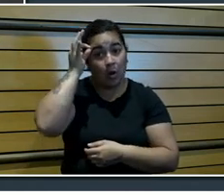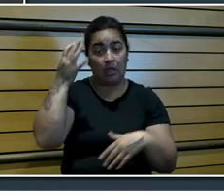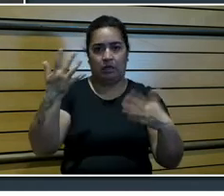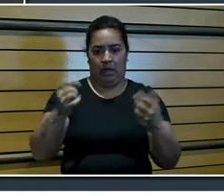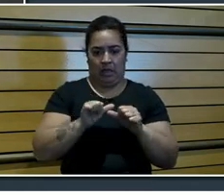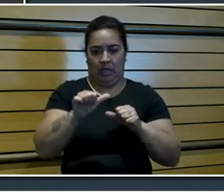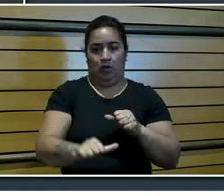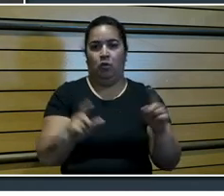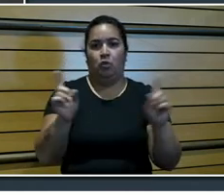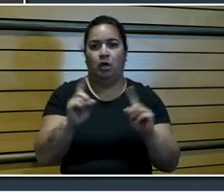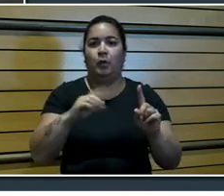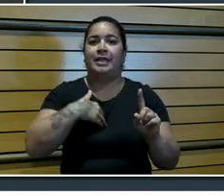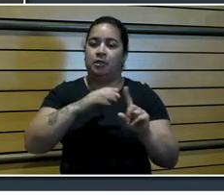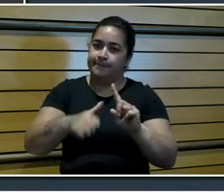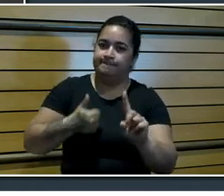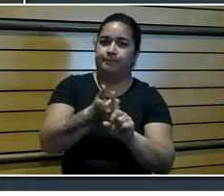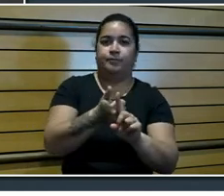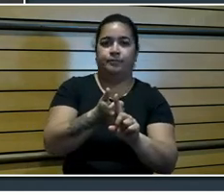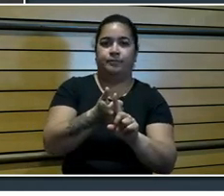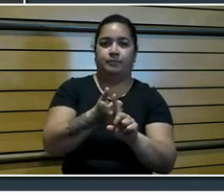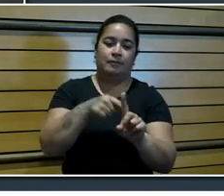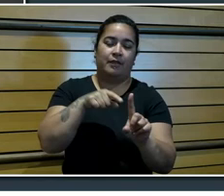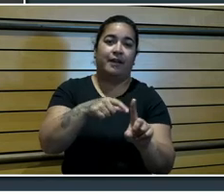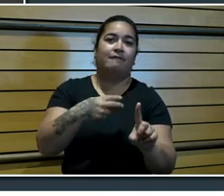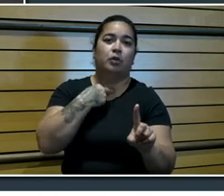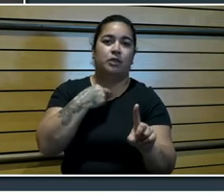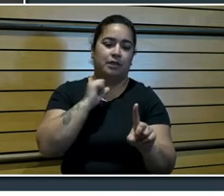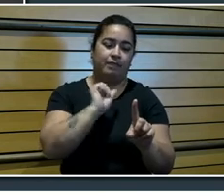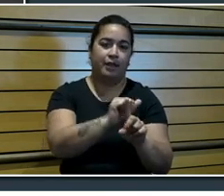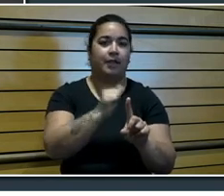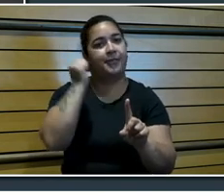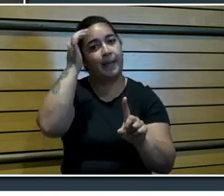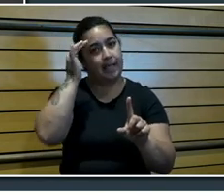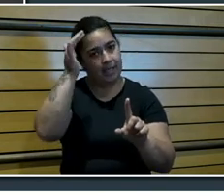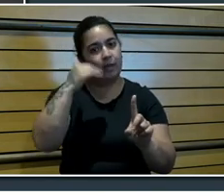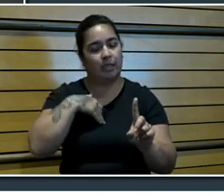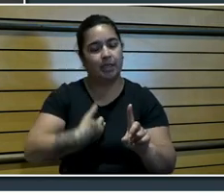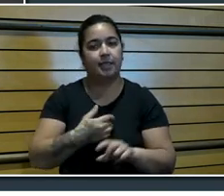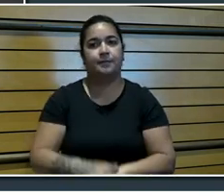is giving some power behind that voice and that whakaaro.